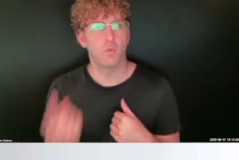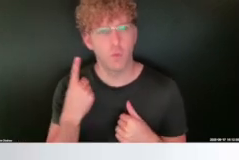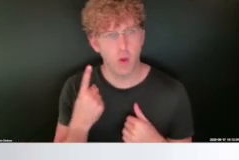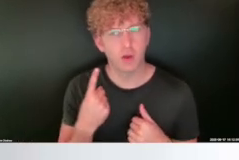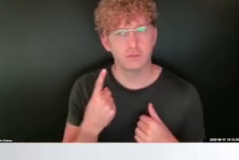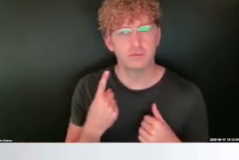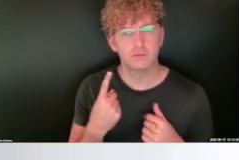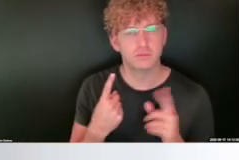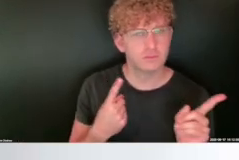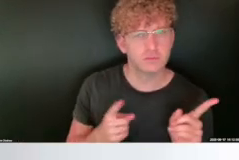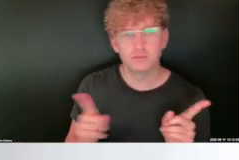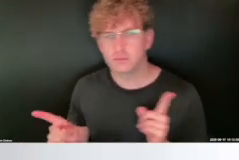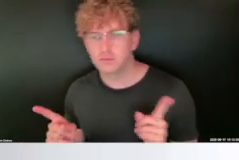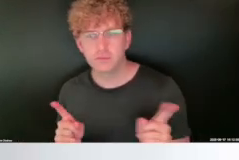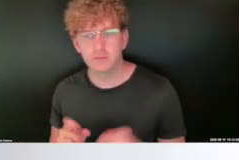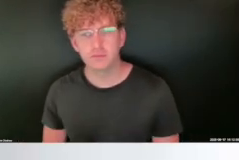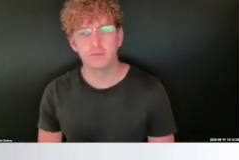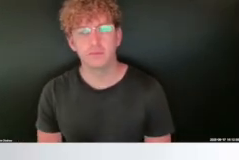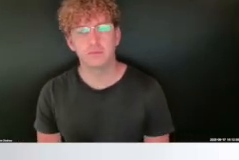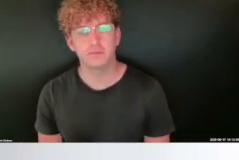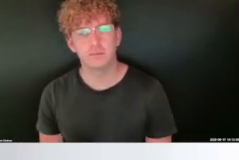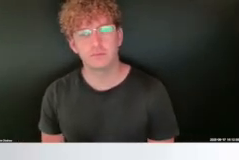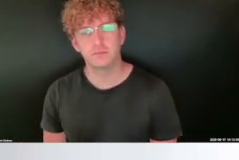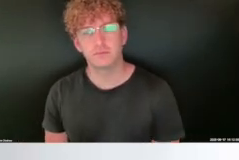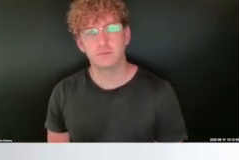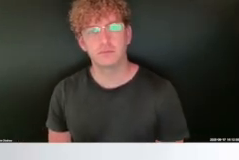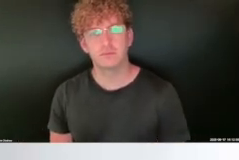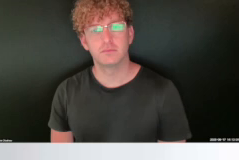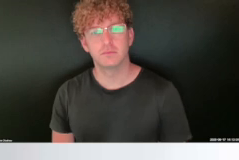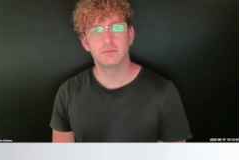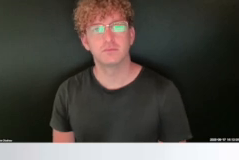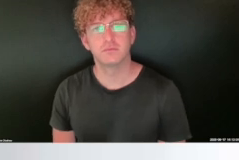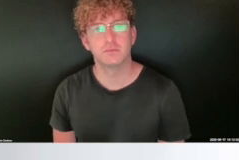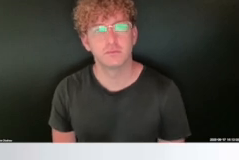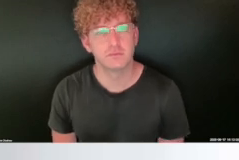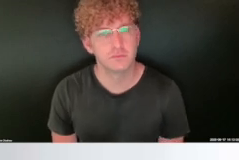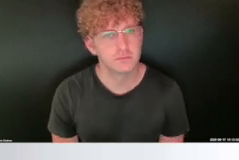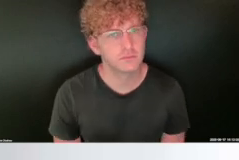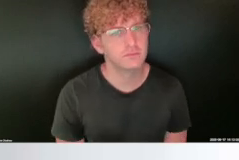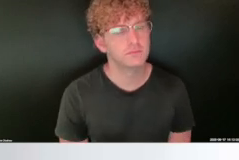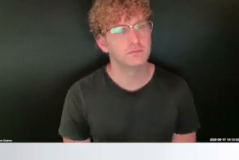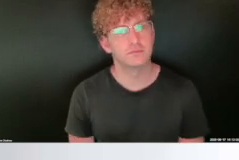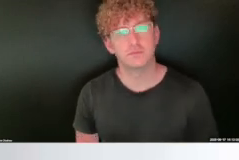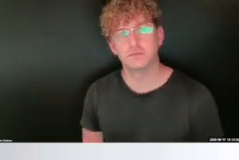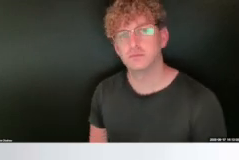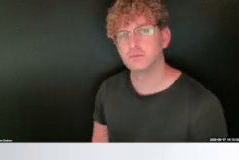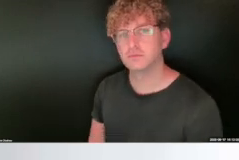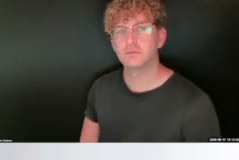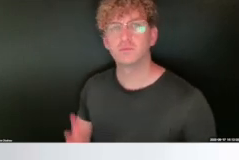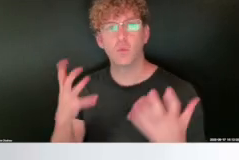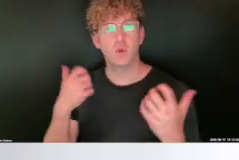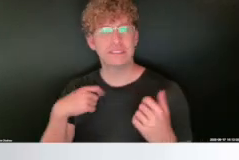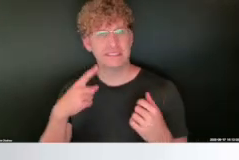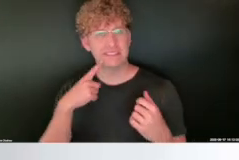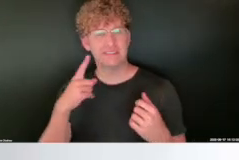it anyway. So from Judy Bortz, I want to say, from Climate Action California. Climate